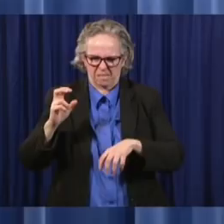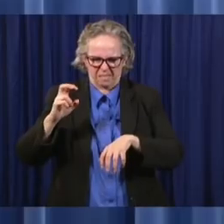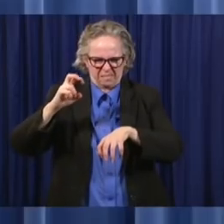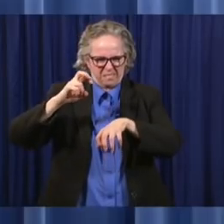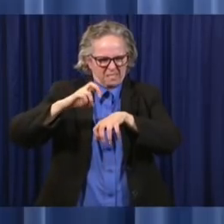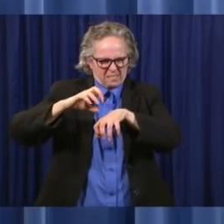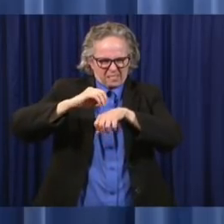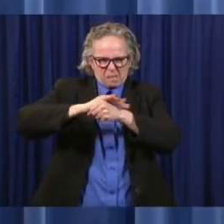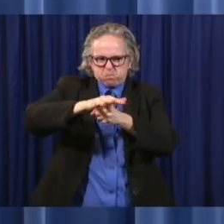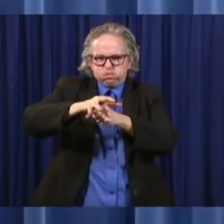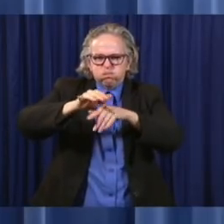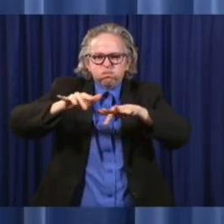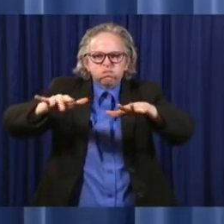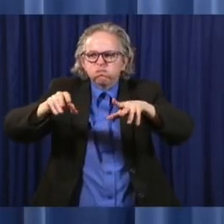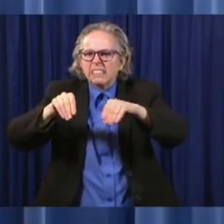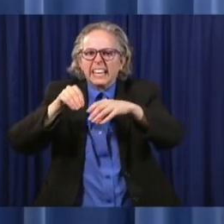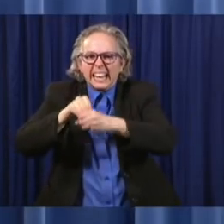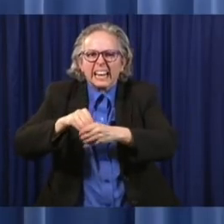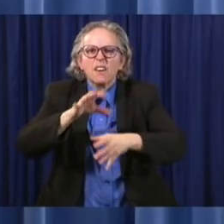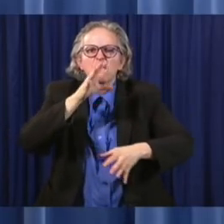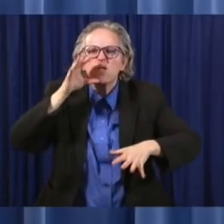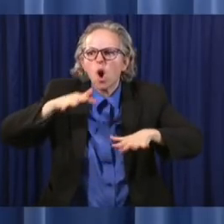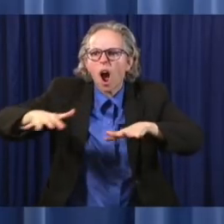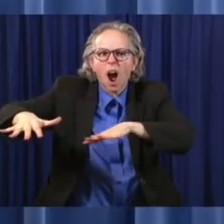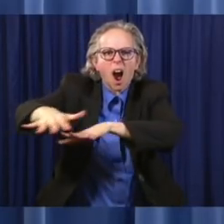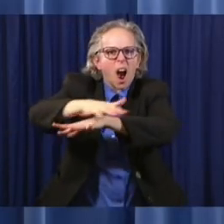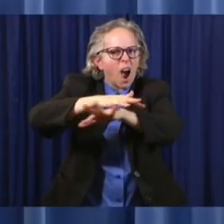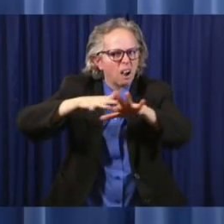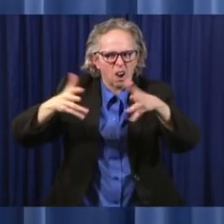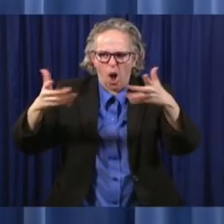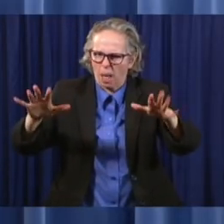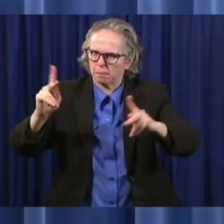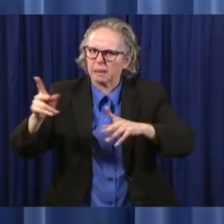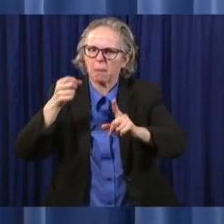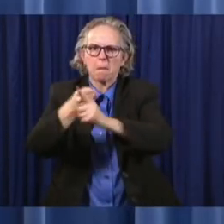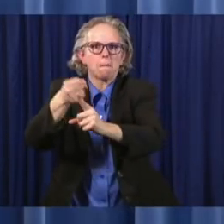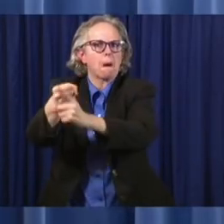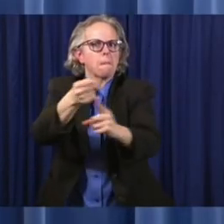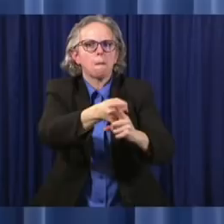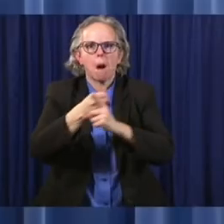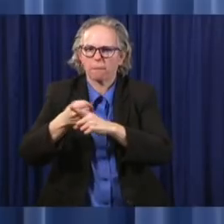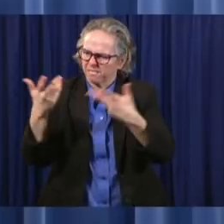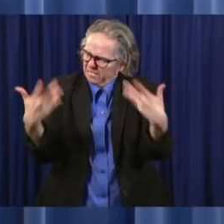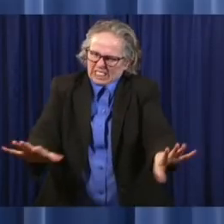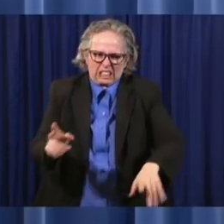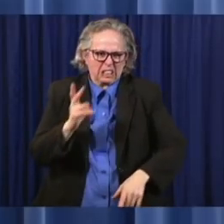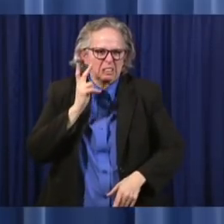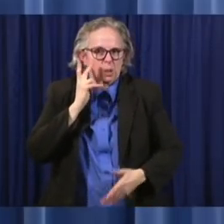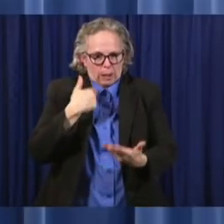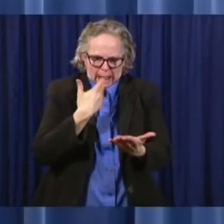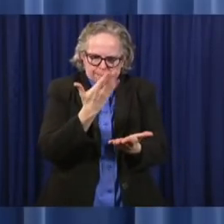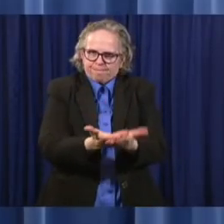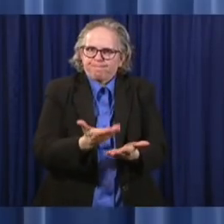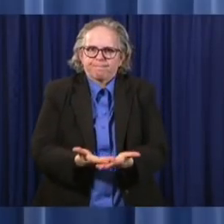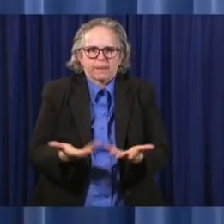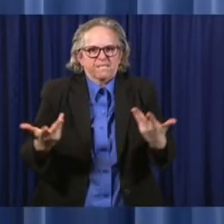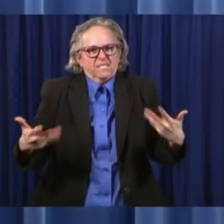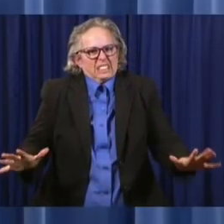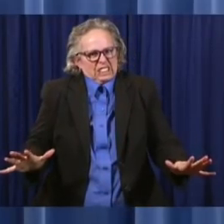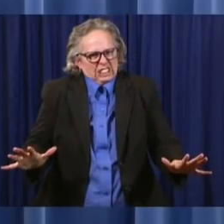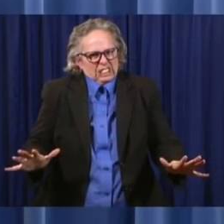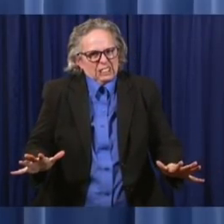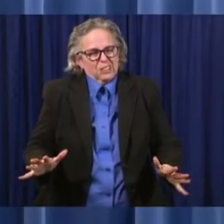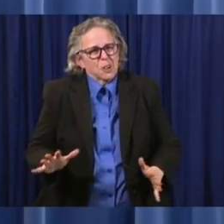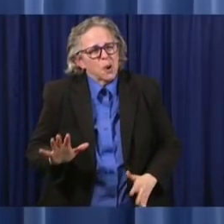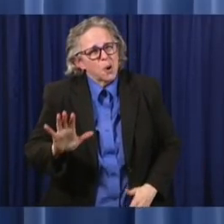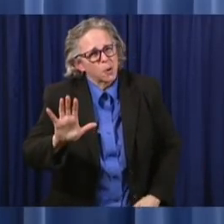can see people who die, and we can see a movement of this. So we just all